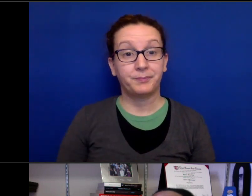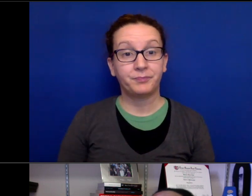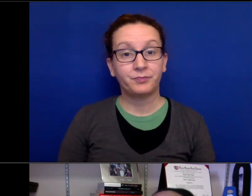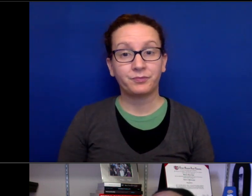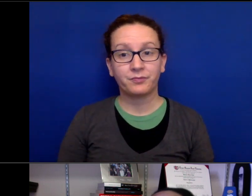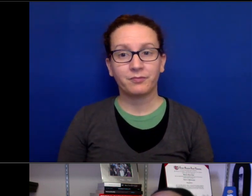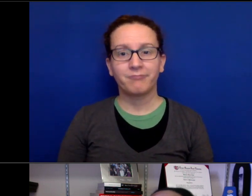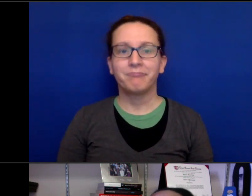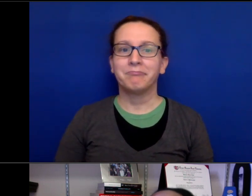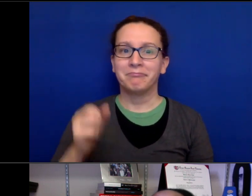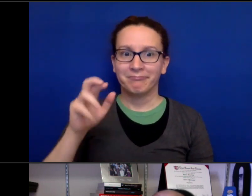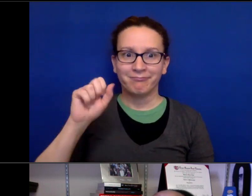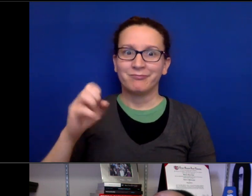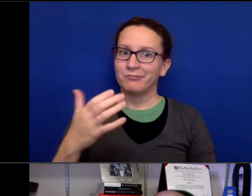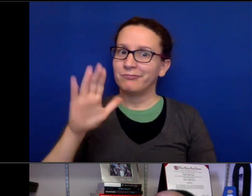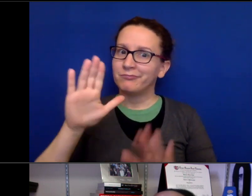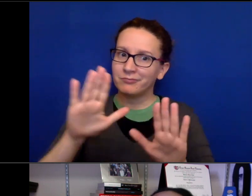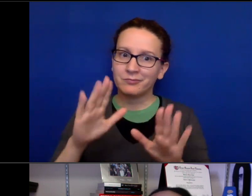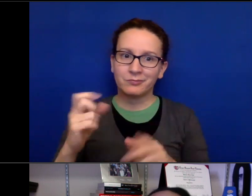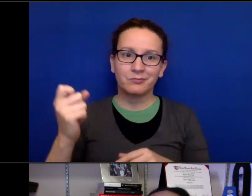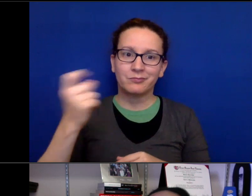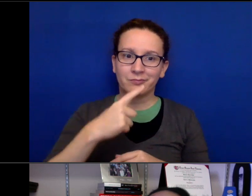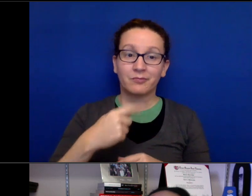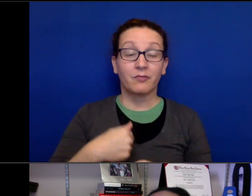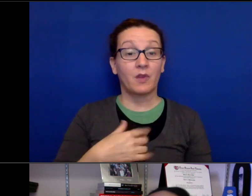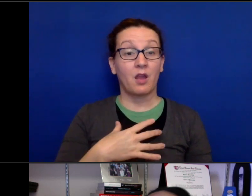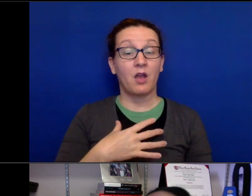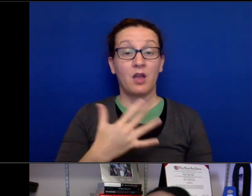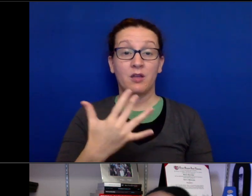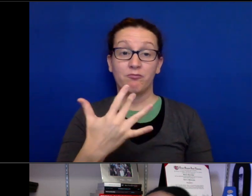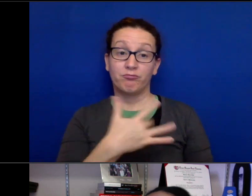That's a great question. I like to err on the